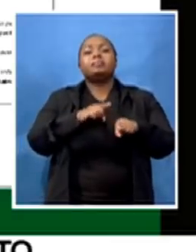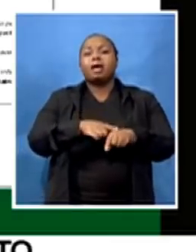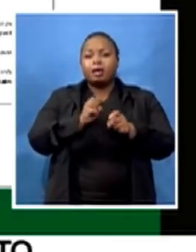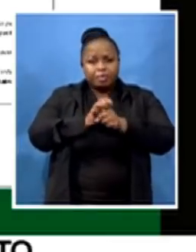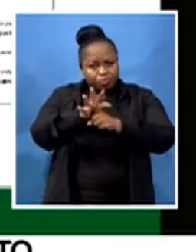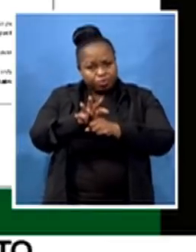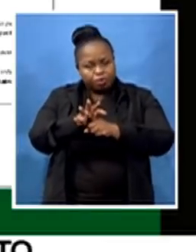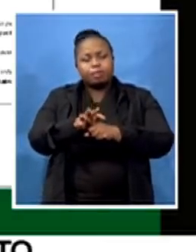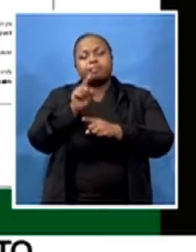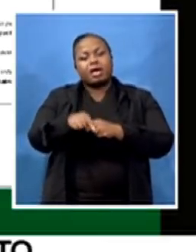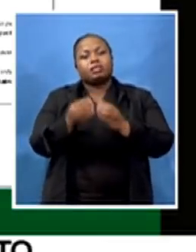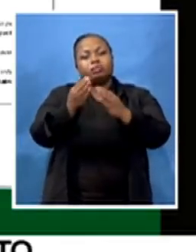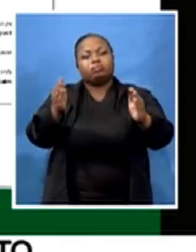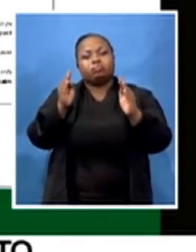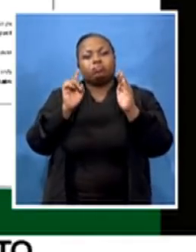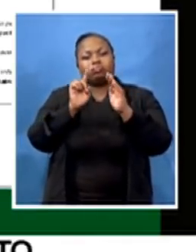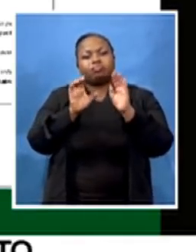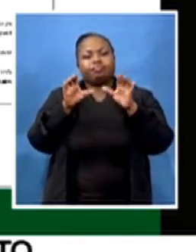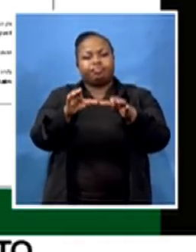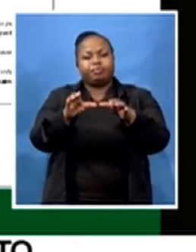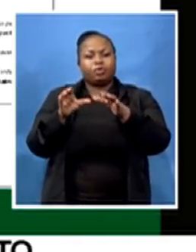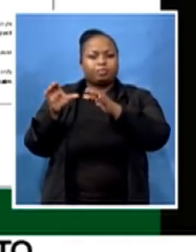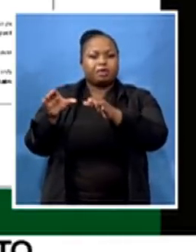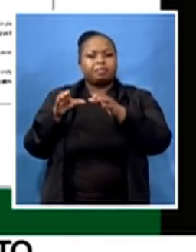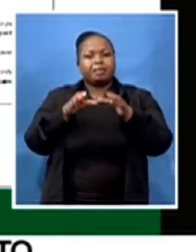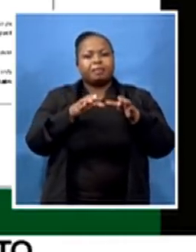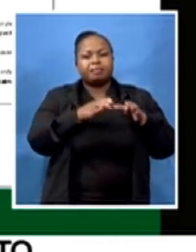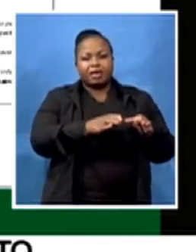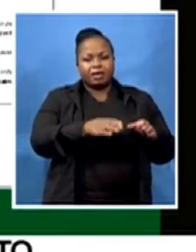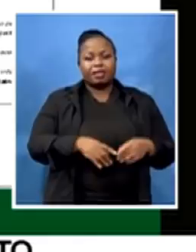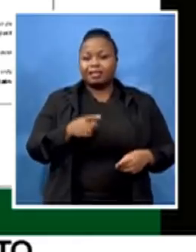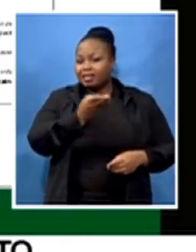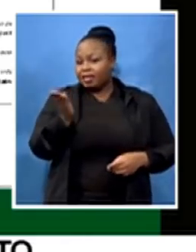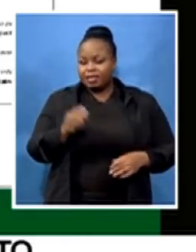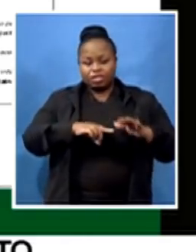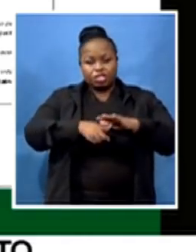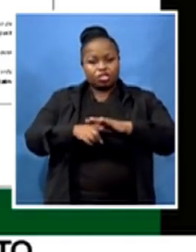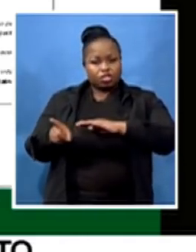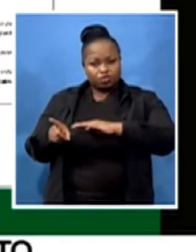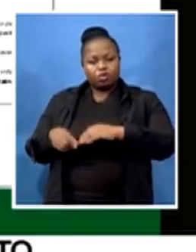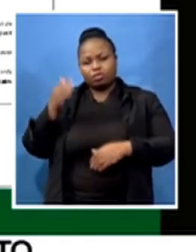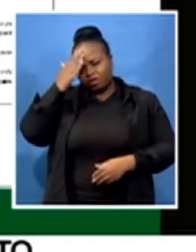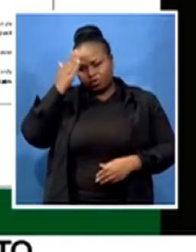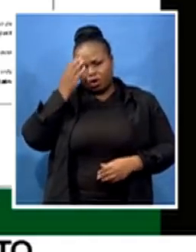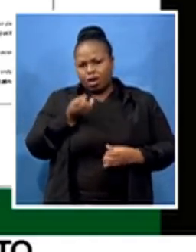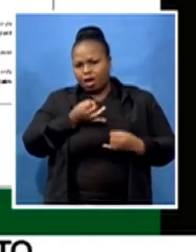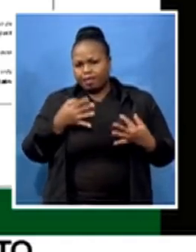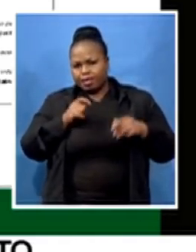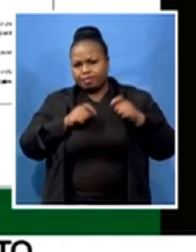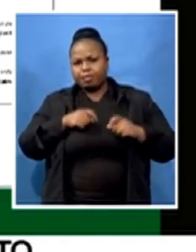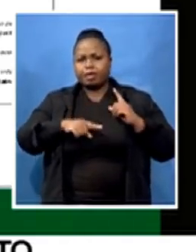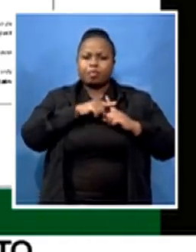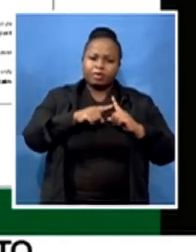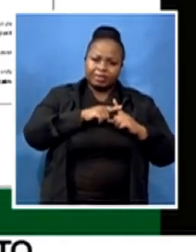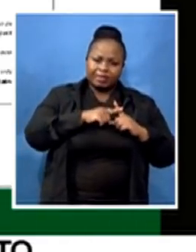every one of them. But when you put these districts, you need to then know how many people are positive here and therefore account for each and every one of